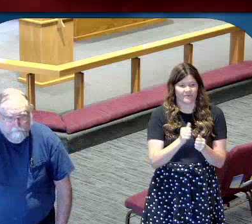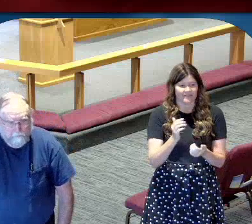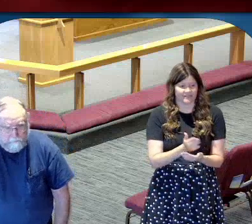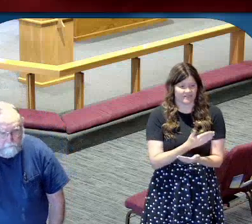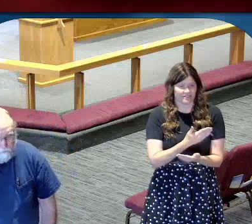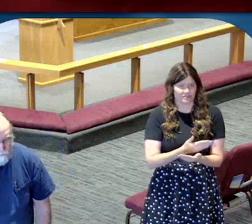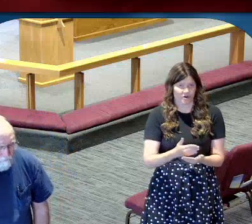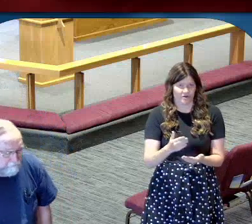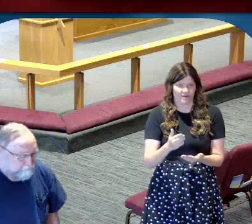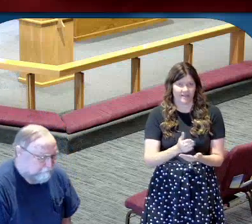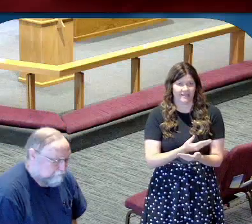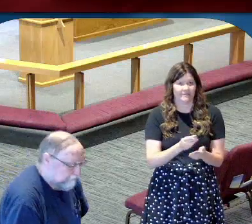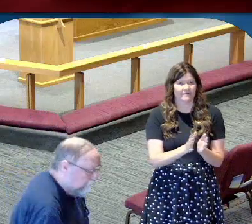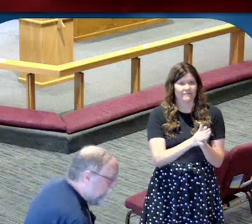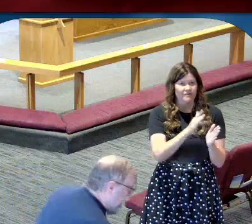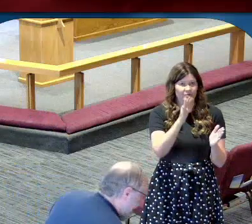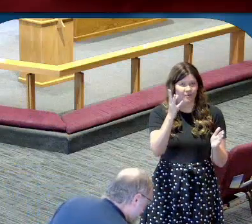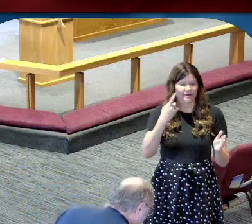glory. Let us sing.